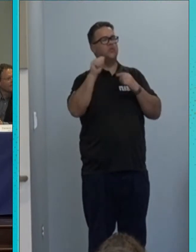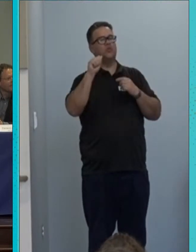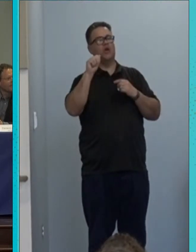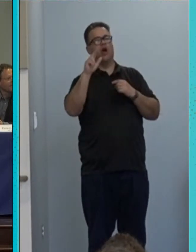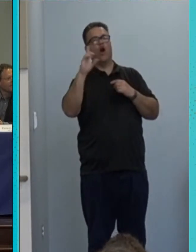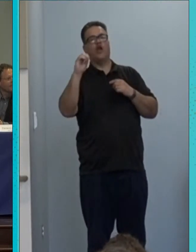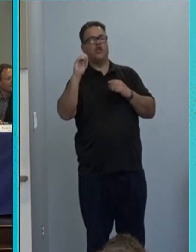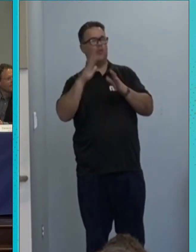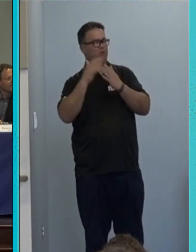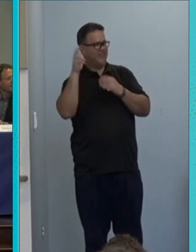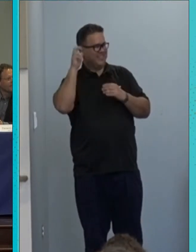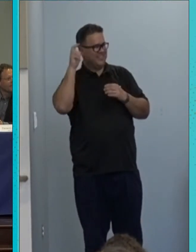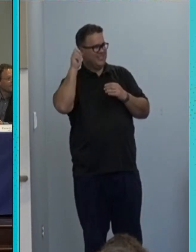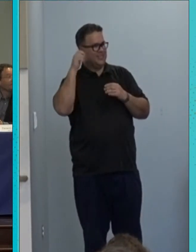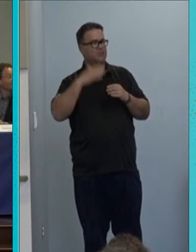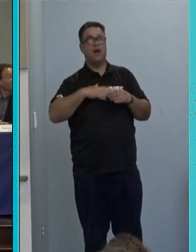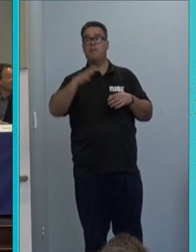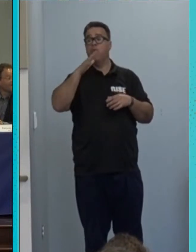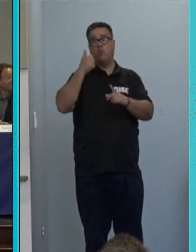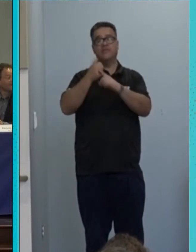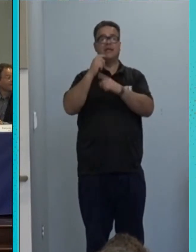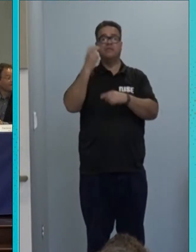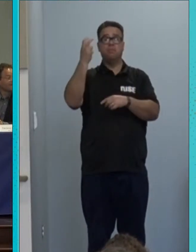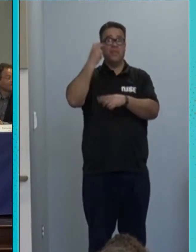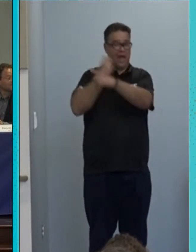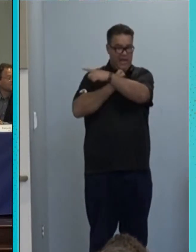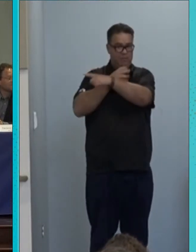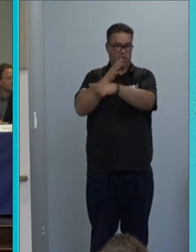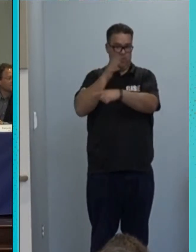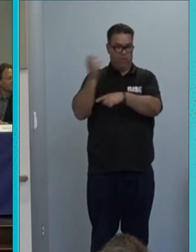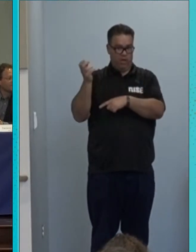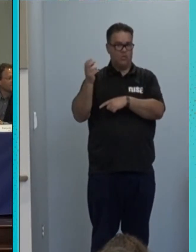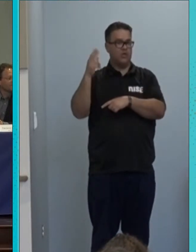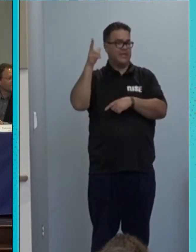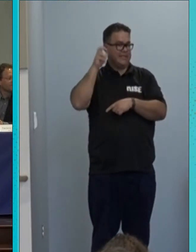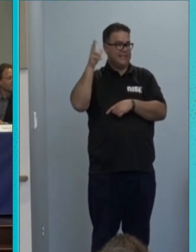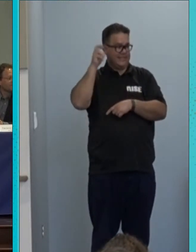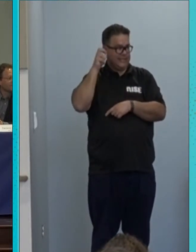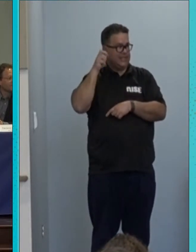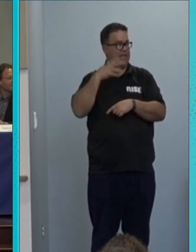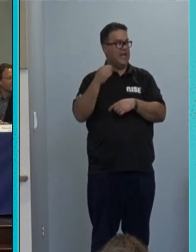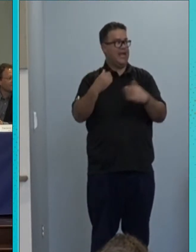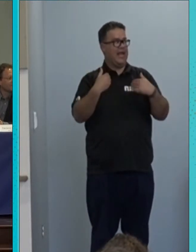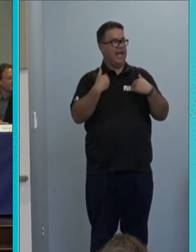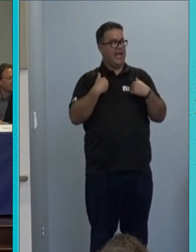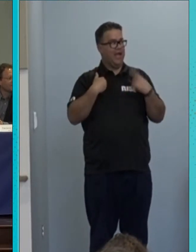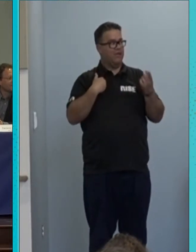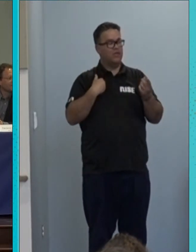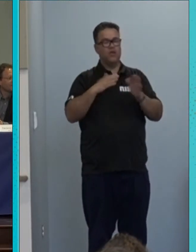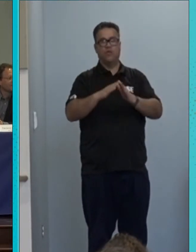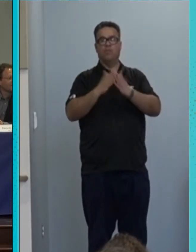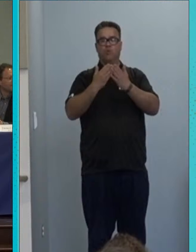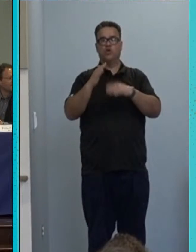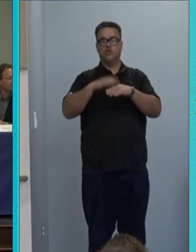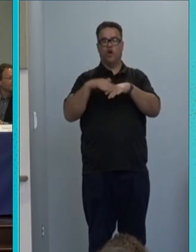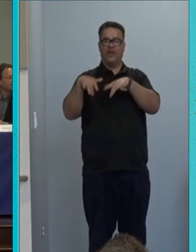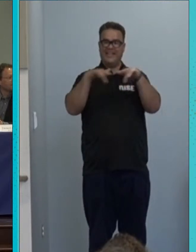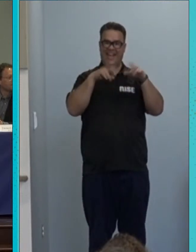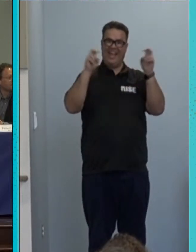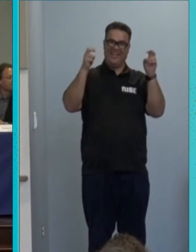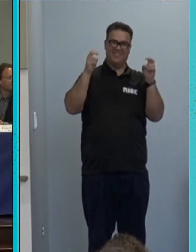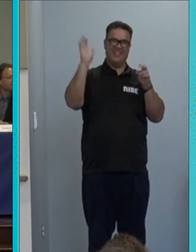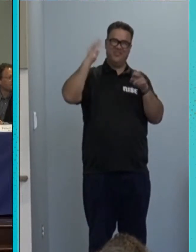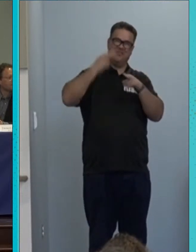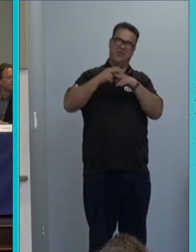my mother is blind, avid reader. Having books on tape, as they used